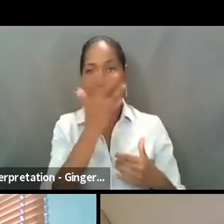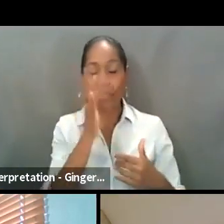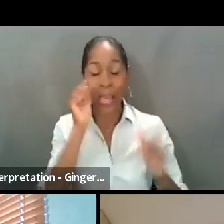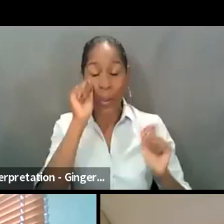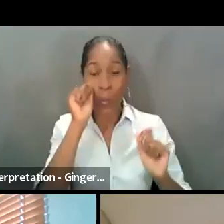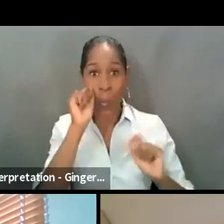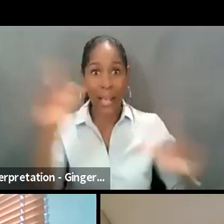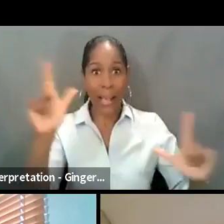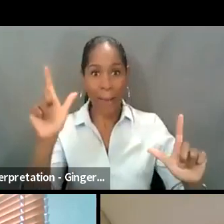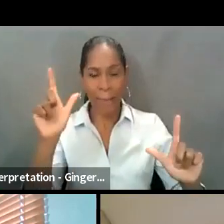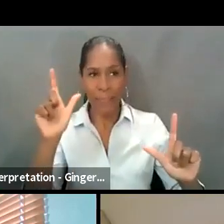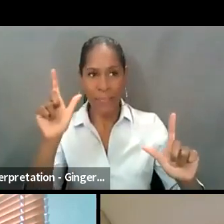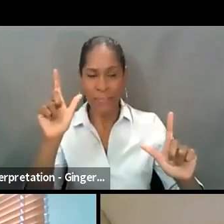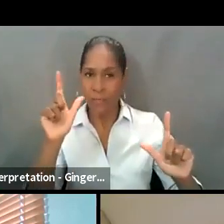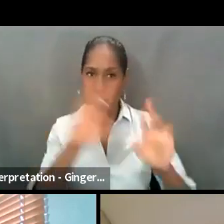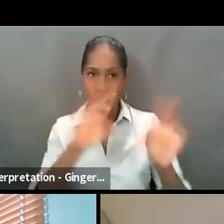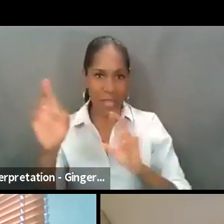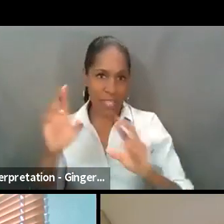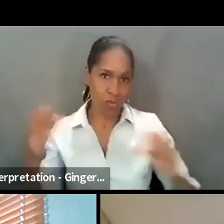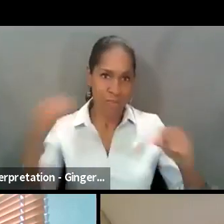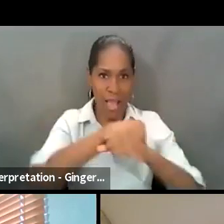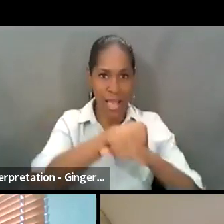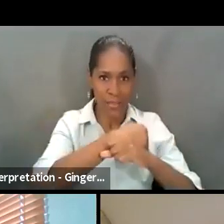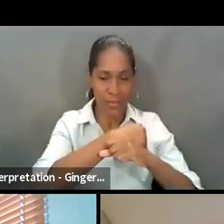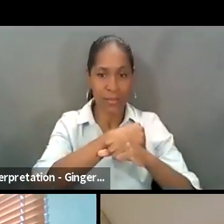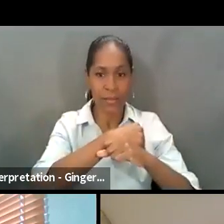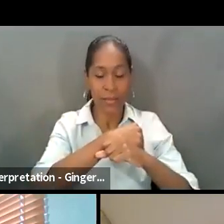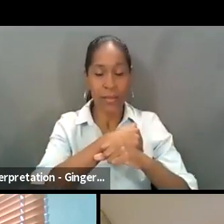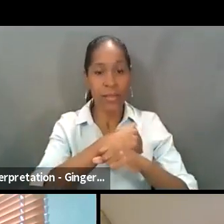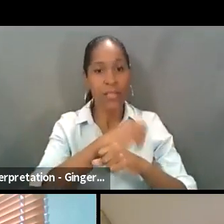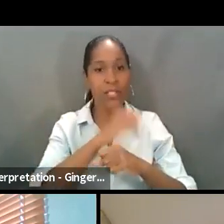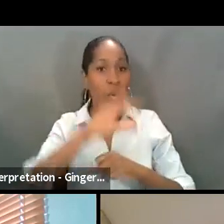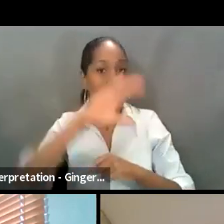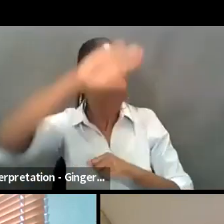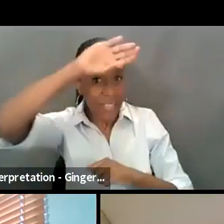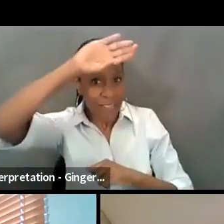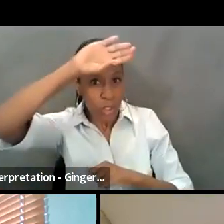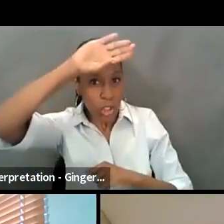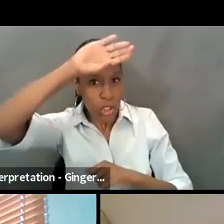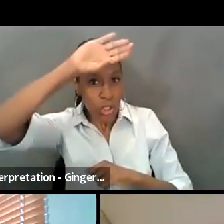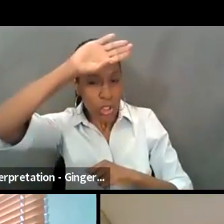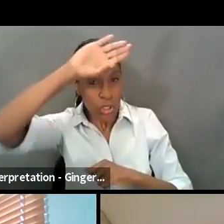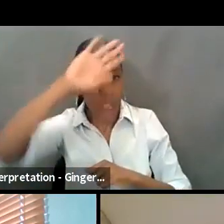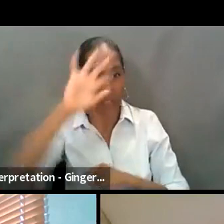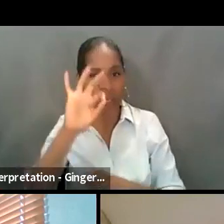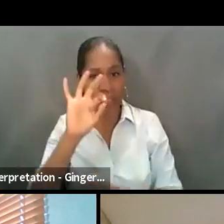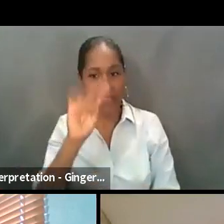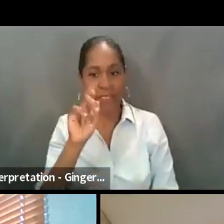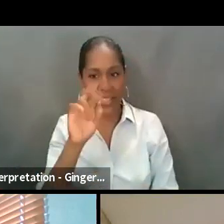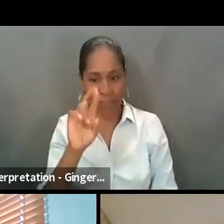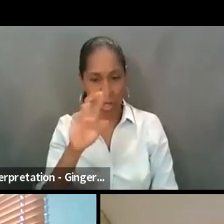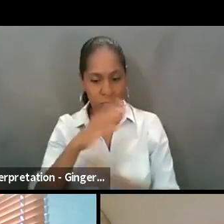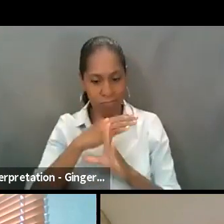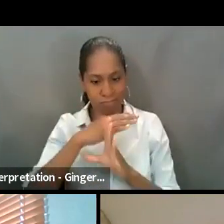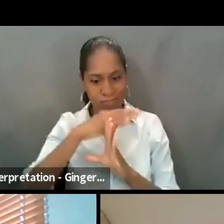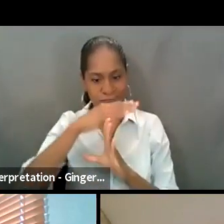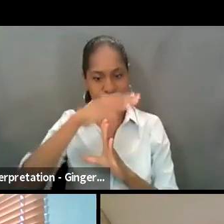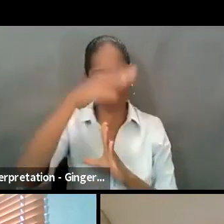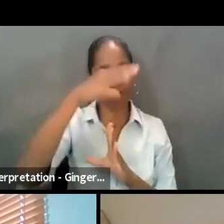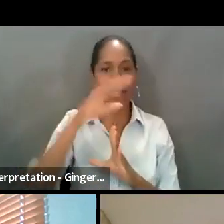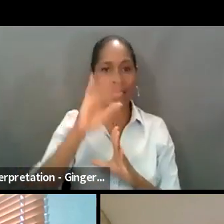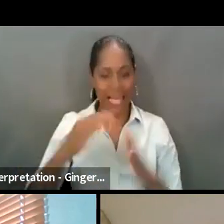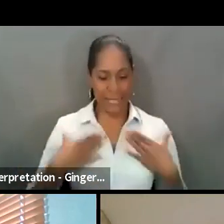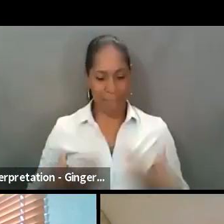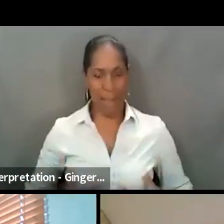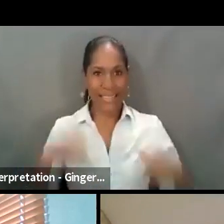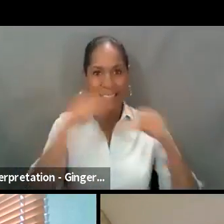hey, let's get rid of that. And so things like fevers is a pretty natural immune response. It's almost like